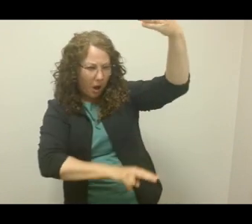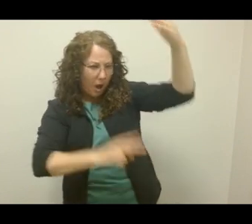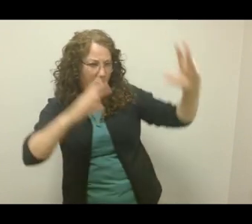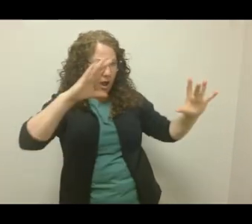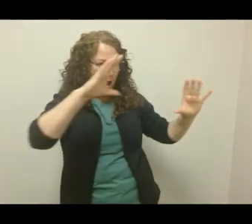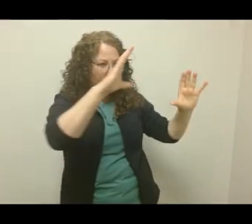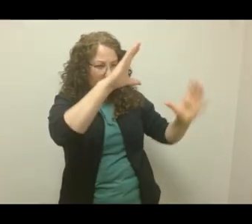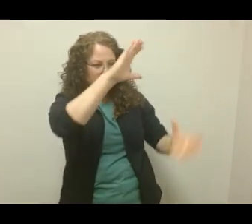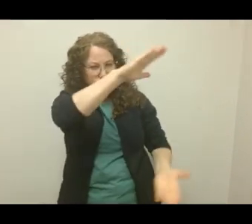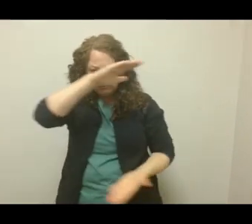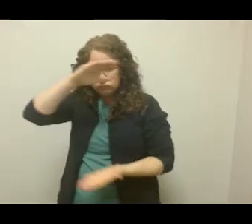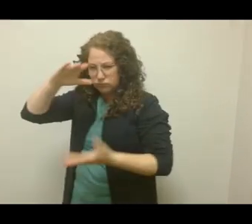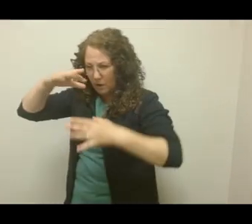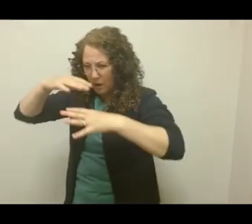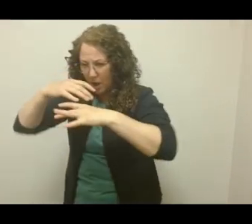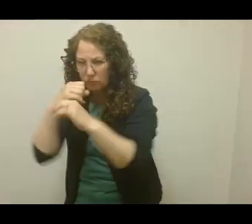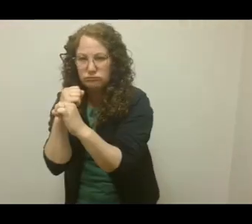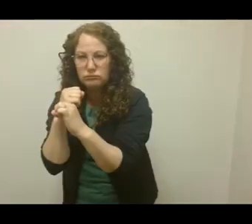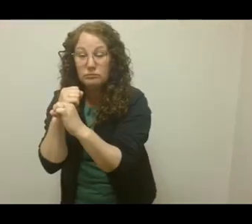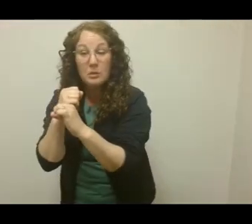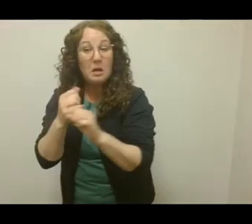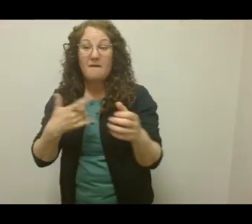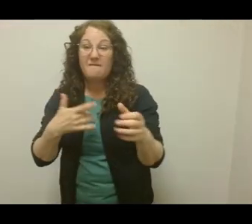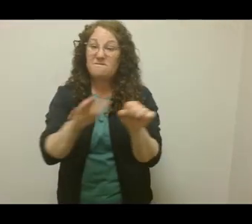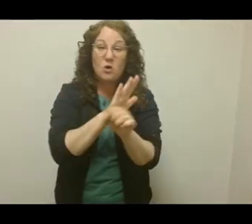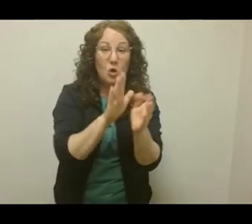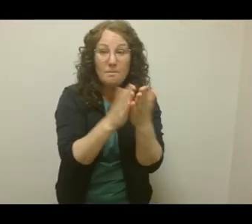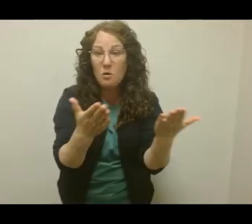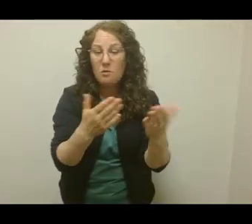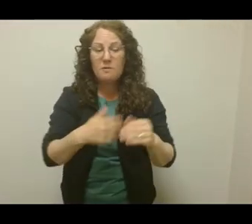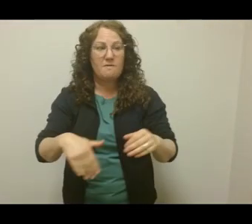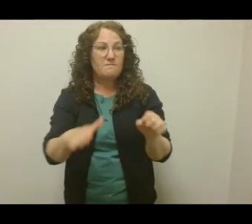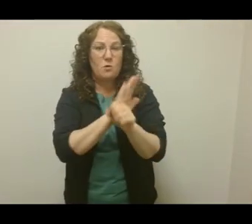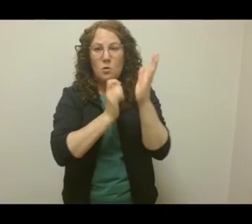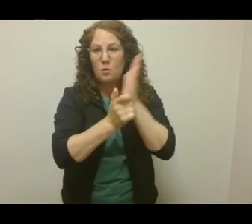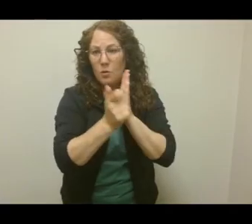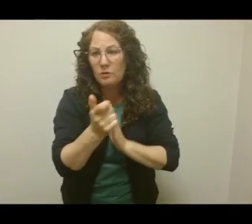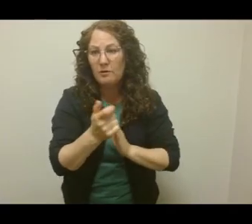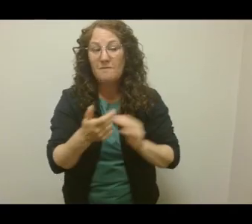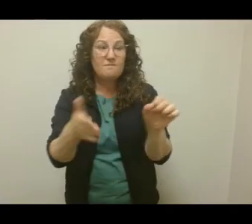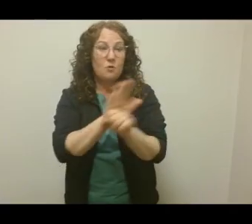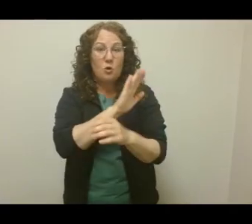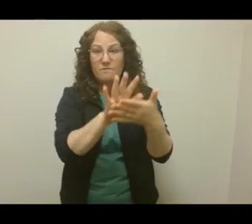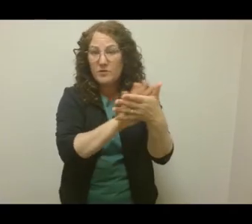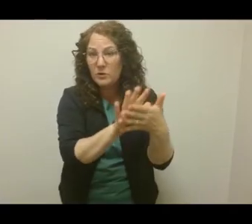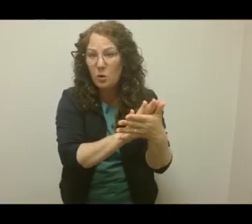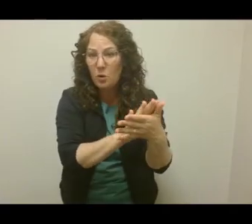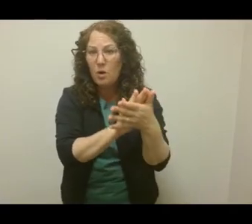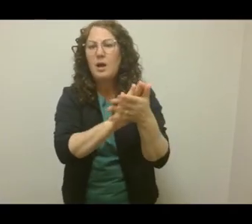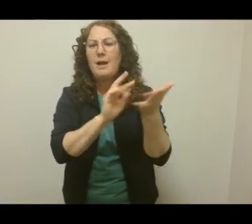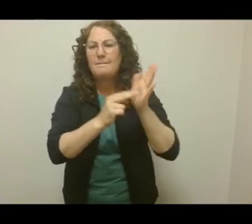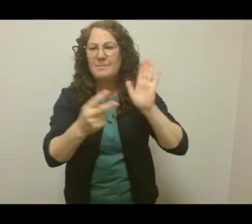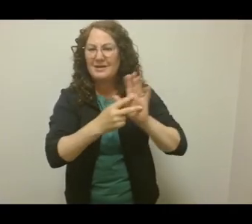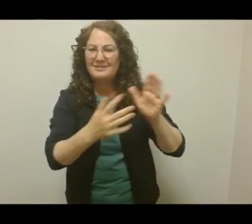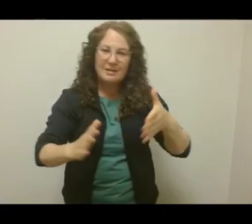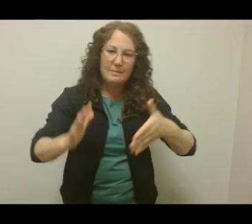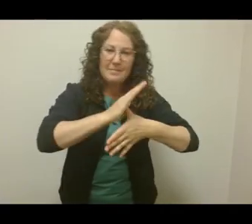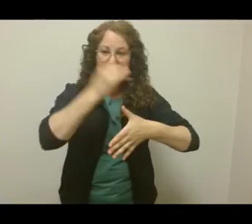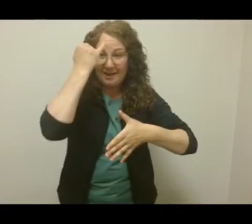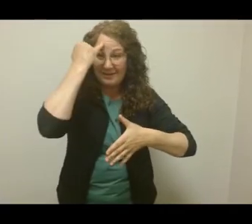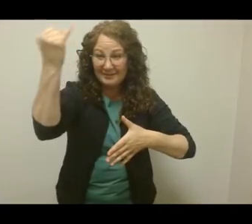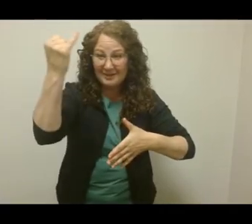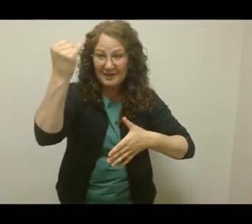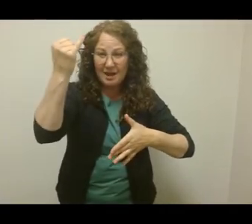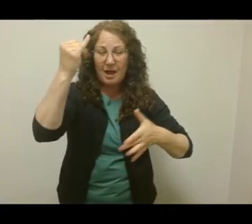entire article, an entire book, an entire video. Summaries condense the main ideas of a text